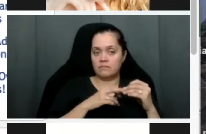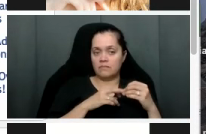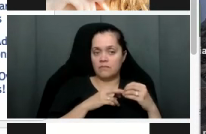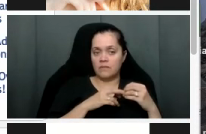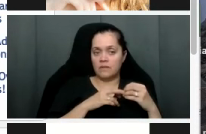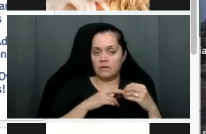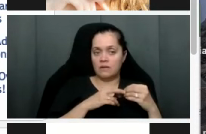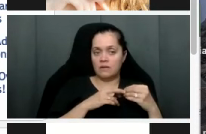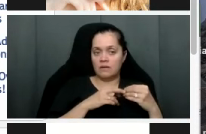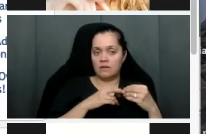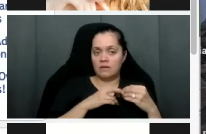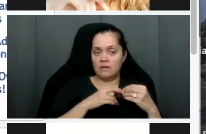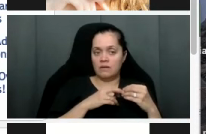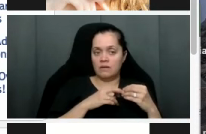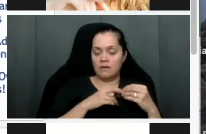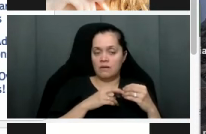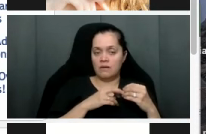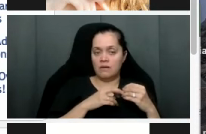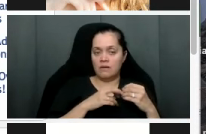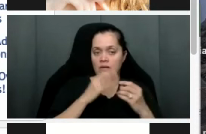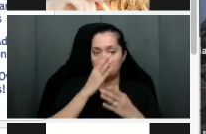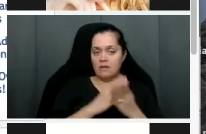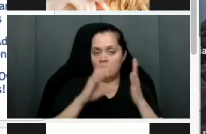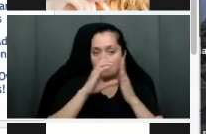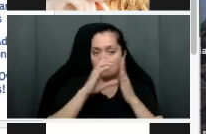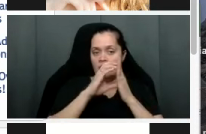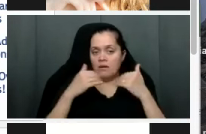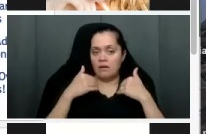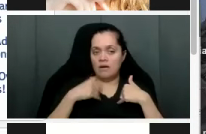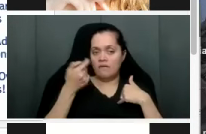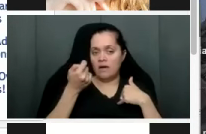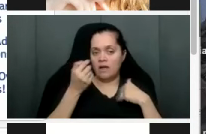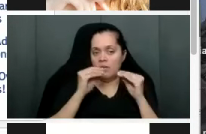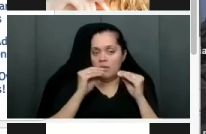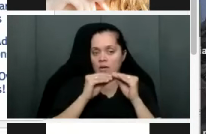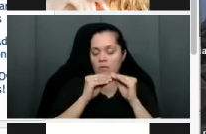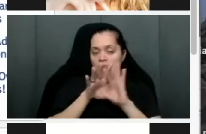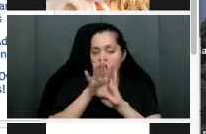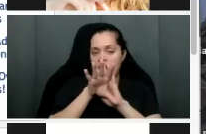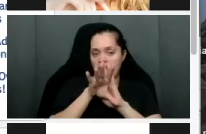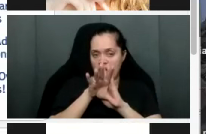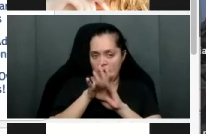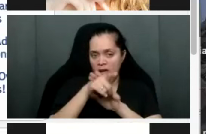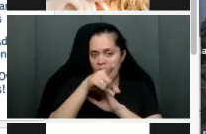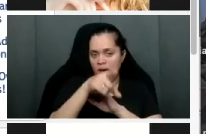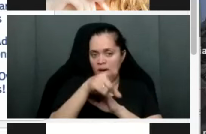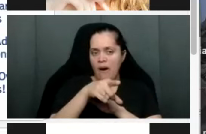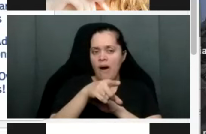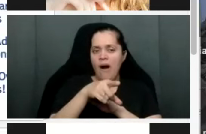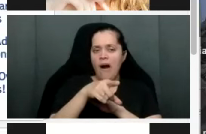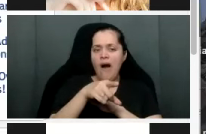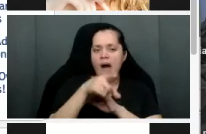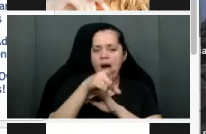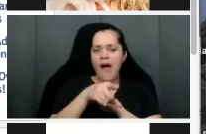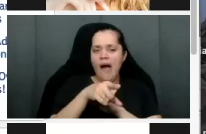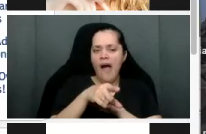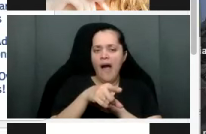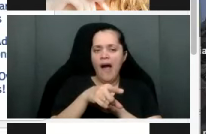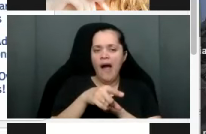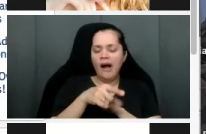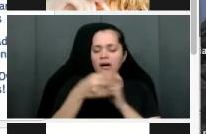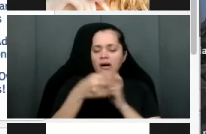Some of the chapters do have a little bit of video content. Here is a rather